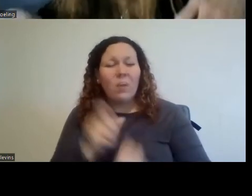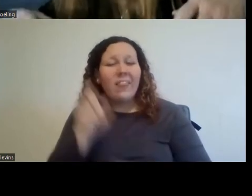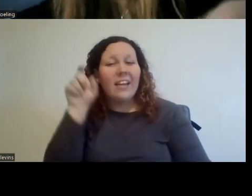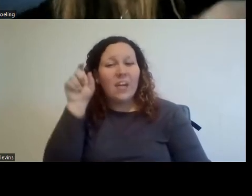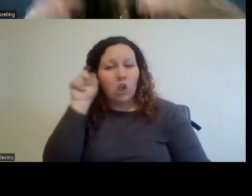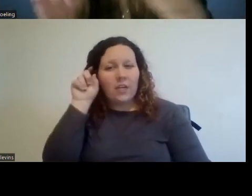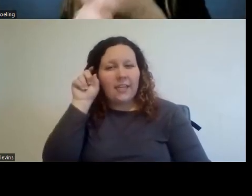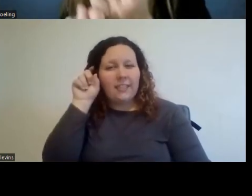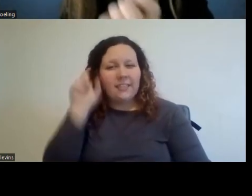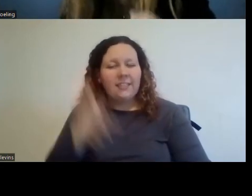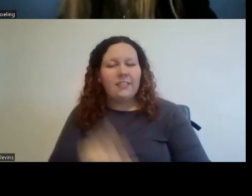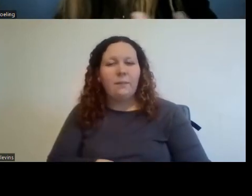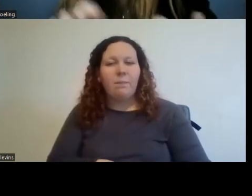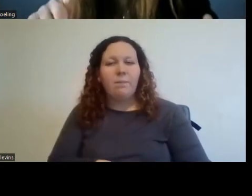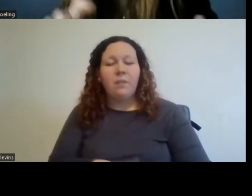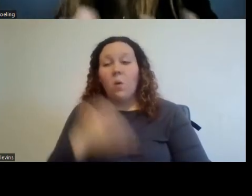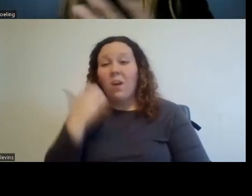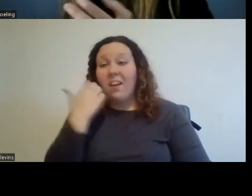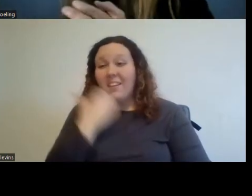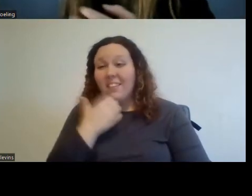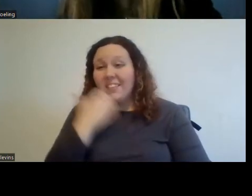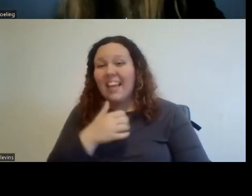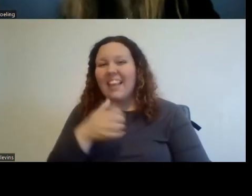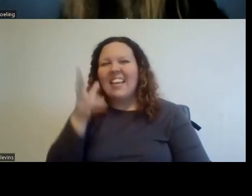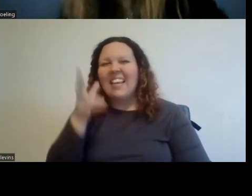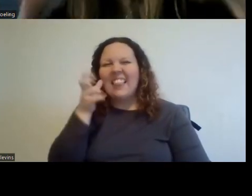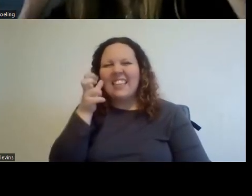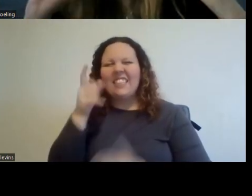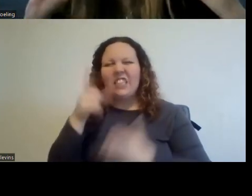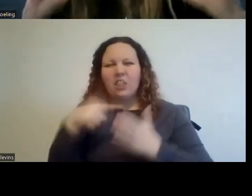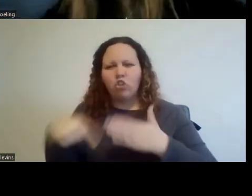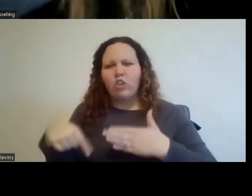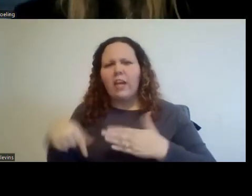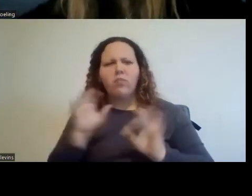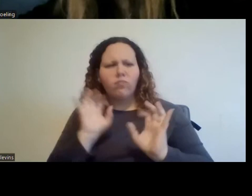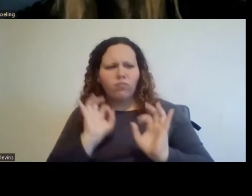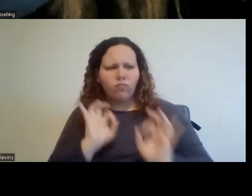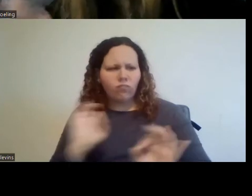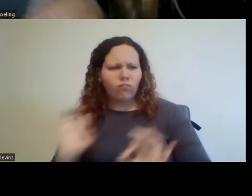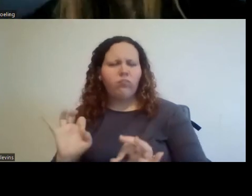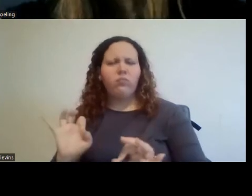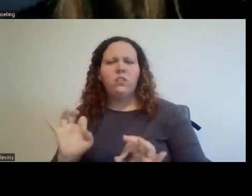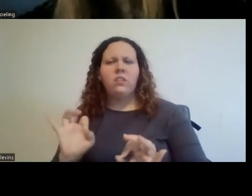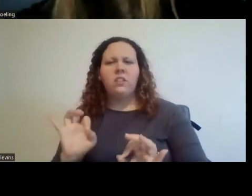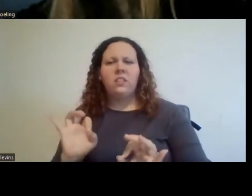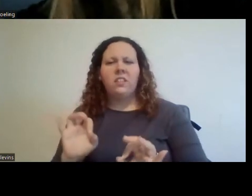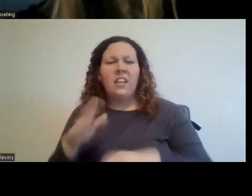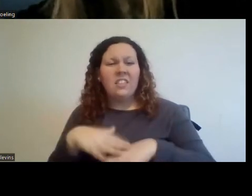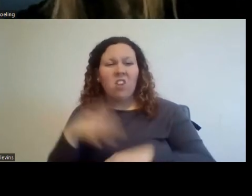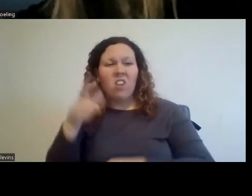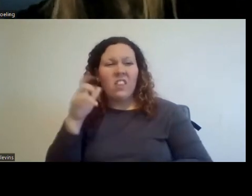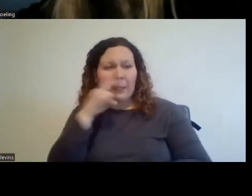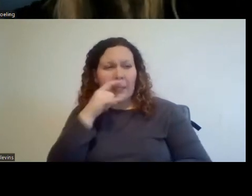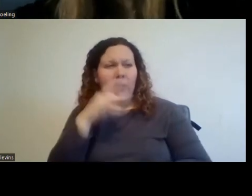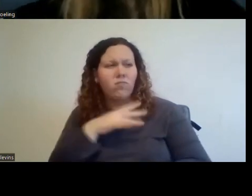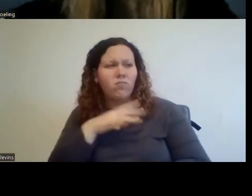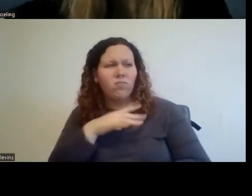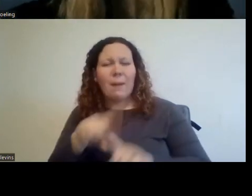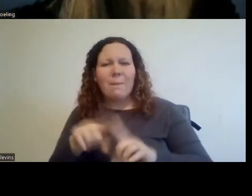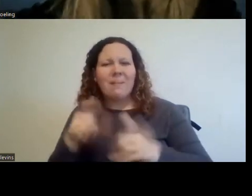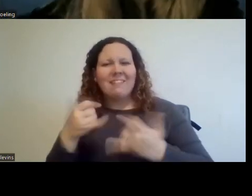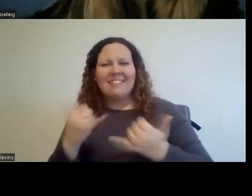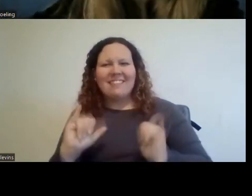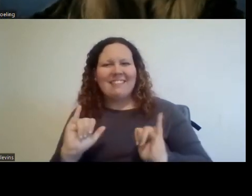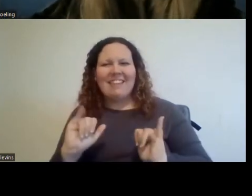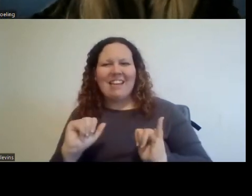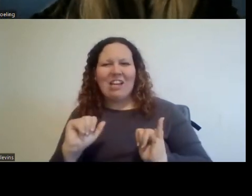can't, your daily listening check, the hearing aid's working great, it's on the kid, they're still at a disadvantage. Sometimes even